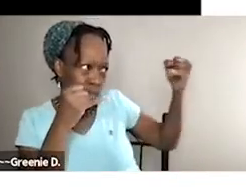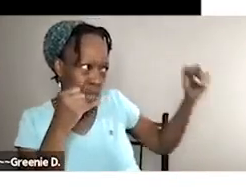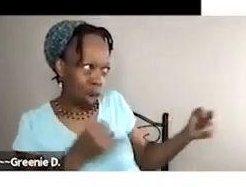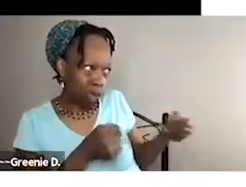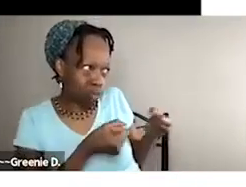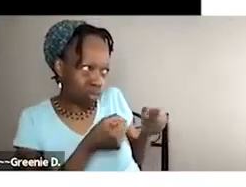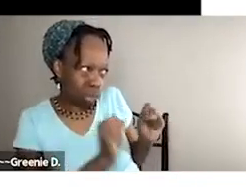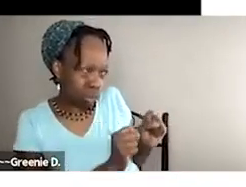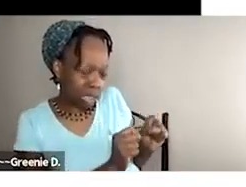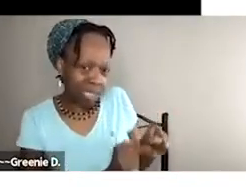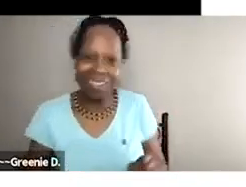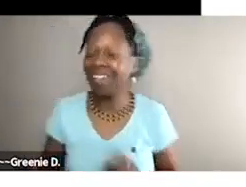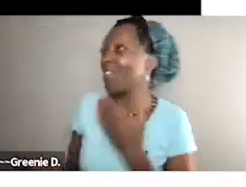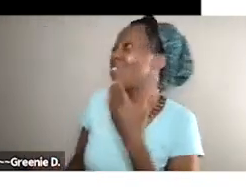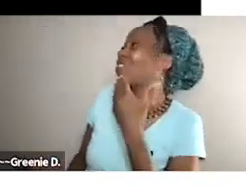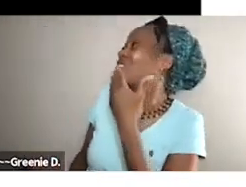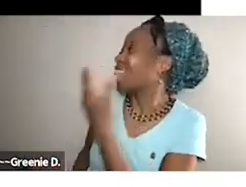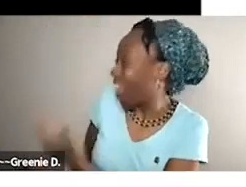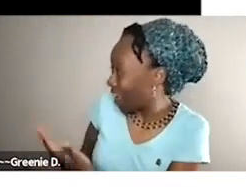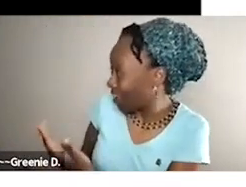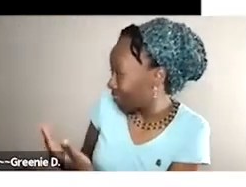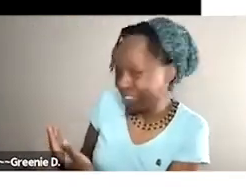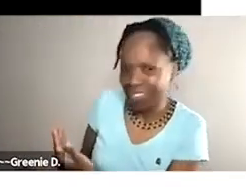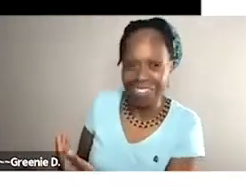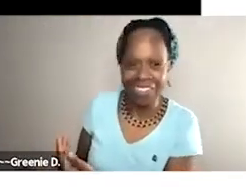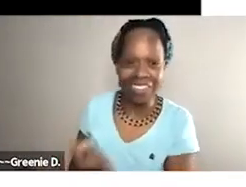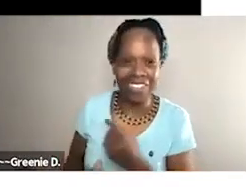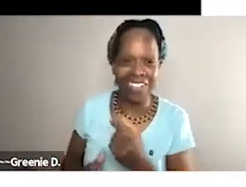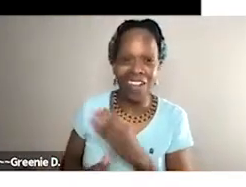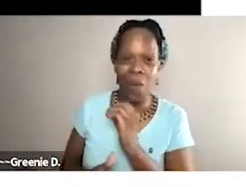much. Okay, just hit it with some speed.